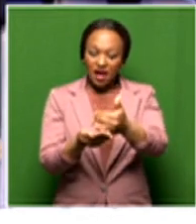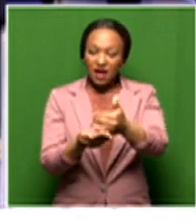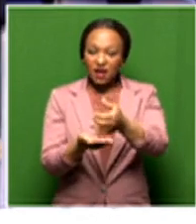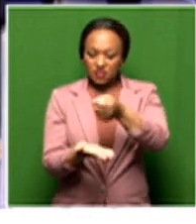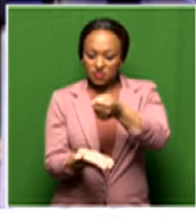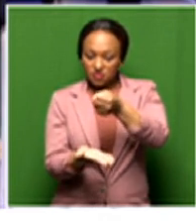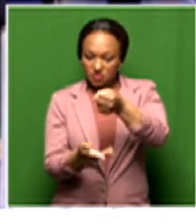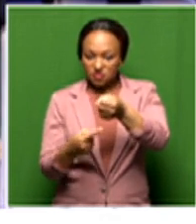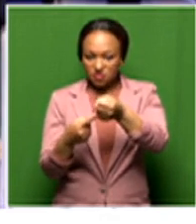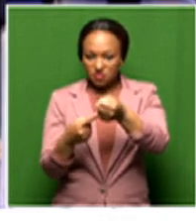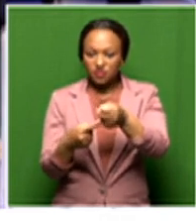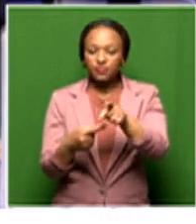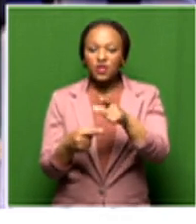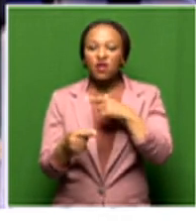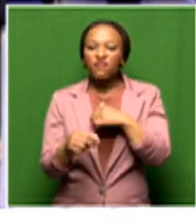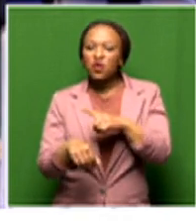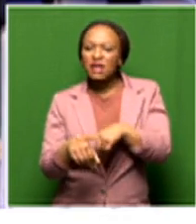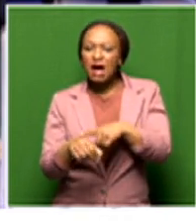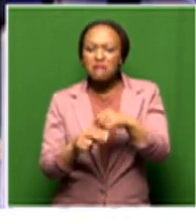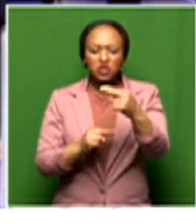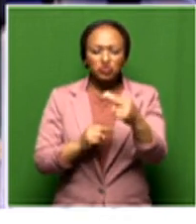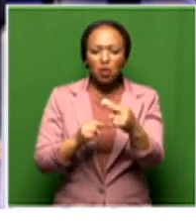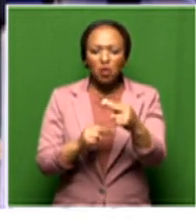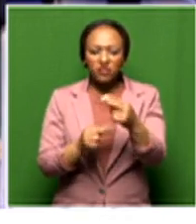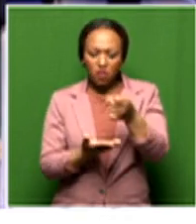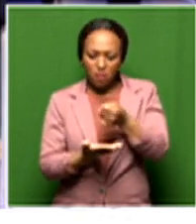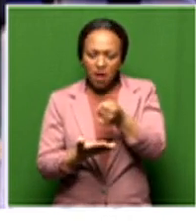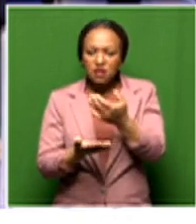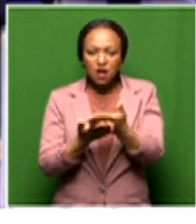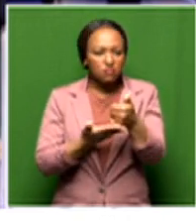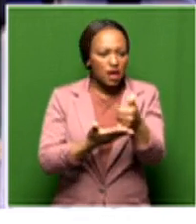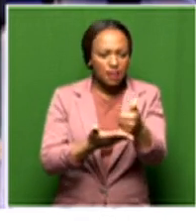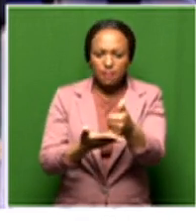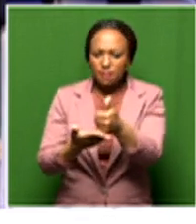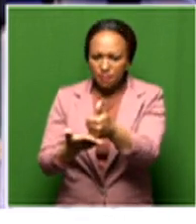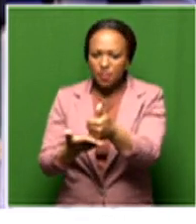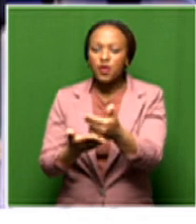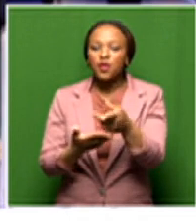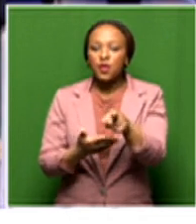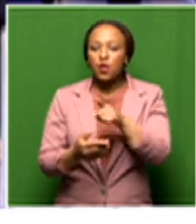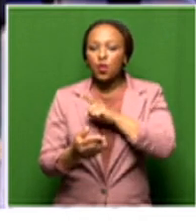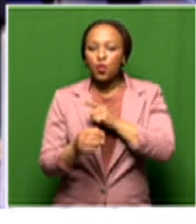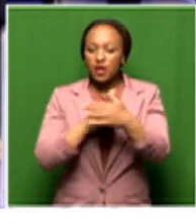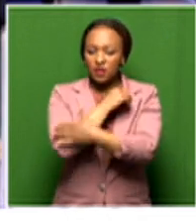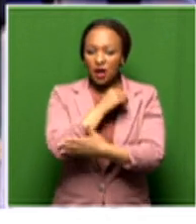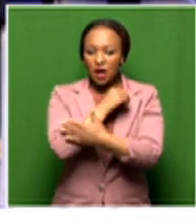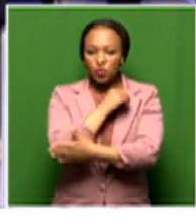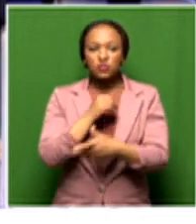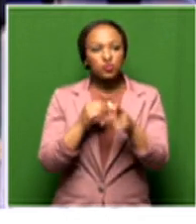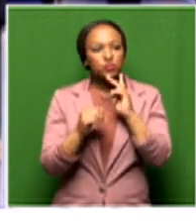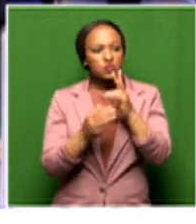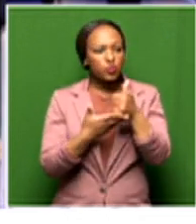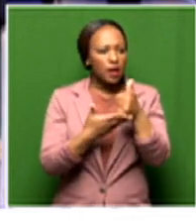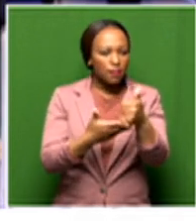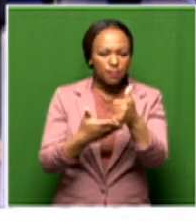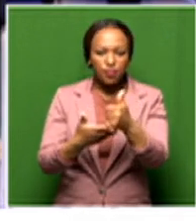be a short-term crisis intervention fund to augment the country's response